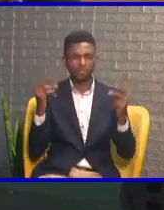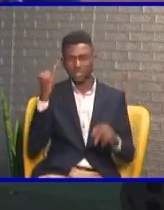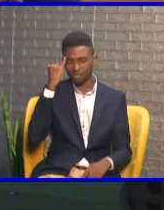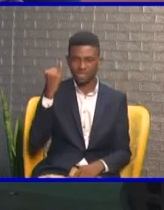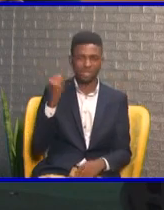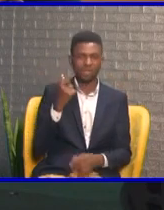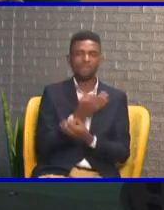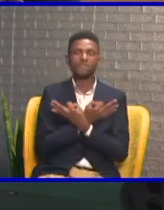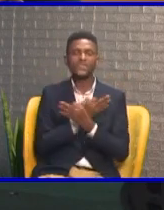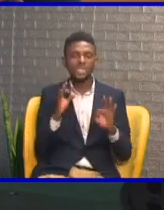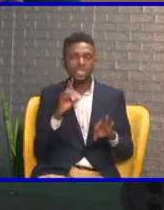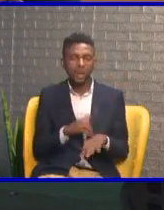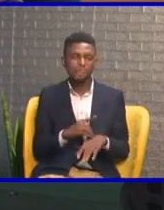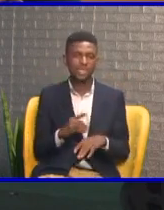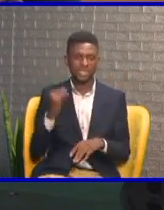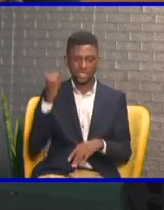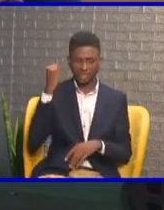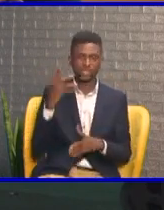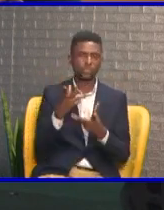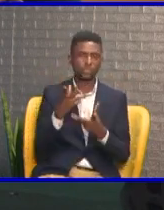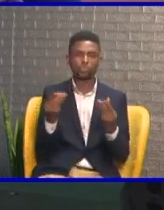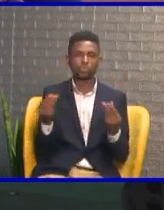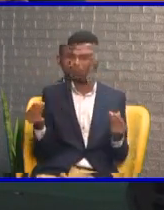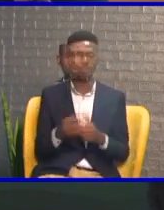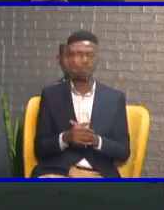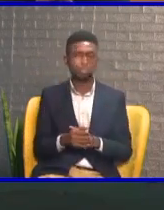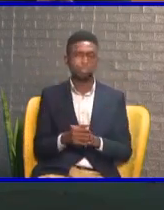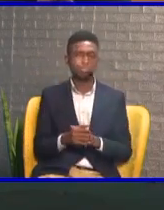the freedom. Imagine the solutions.